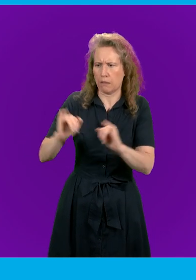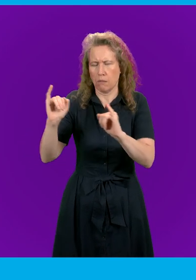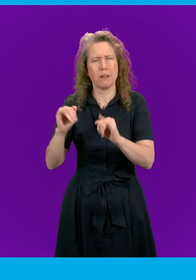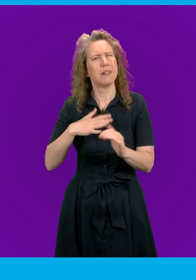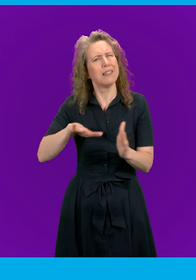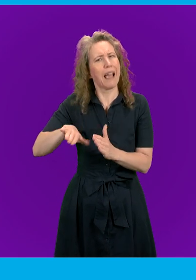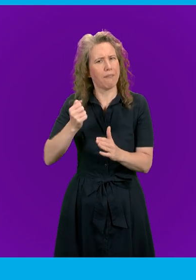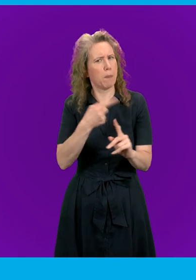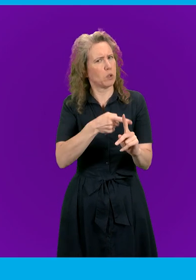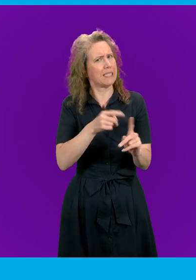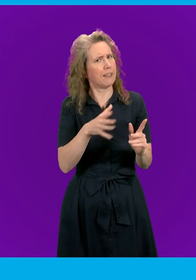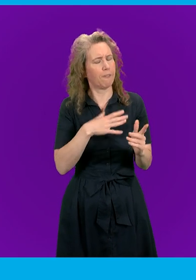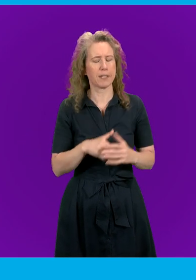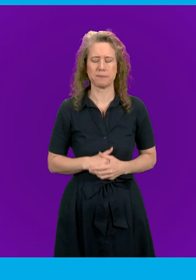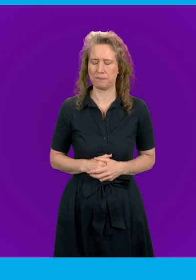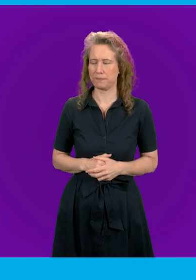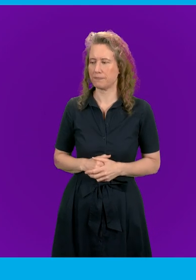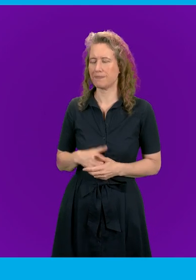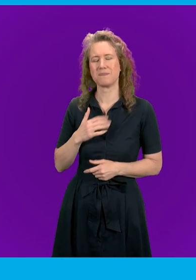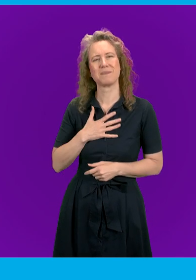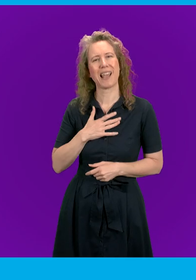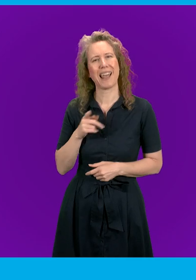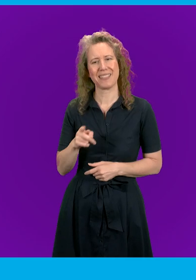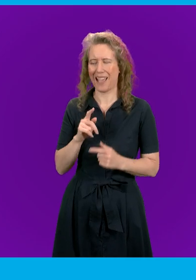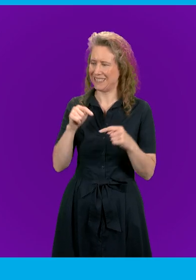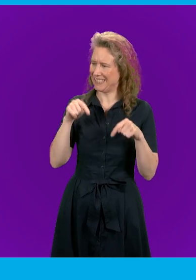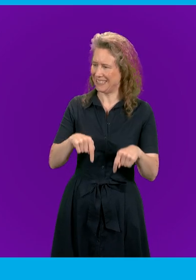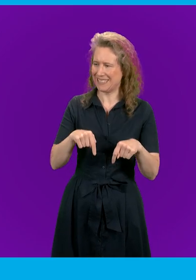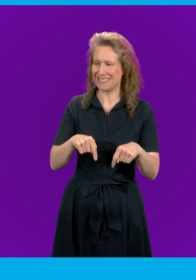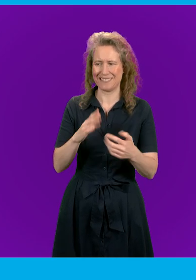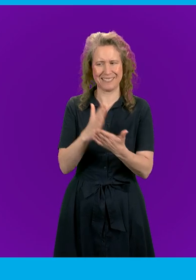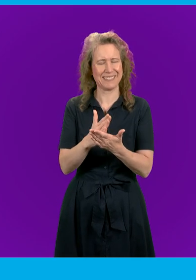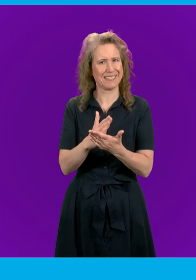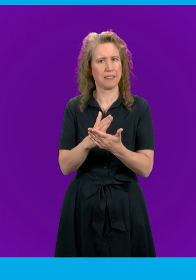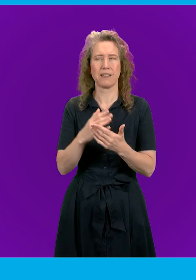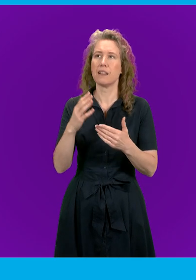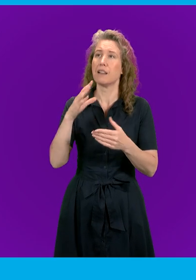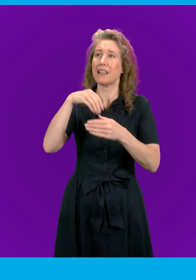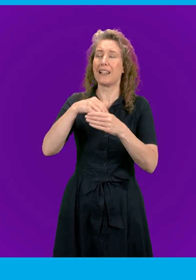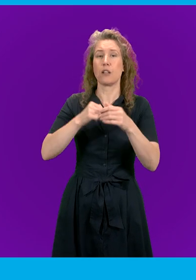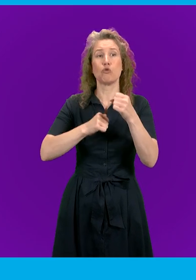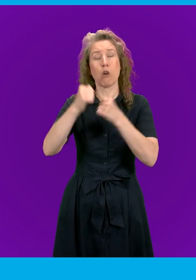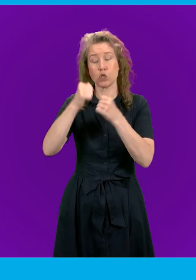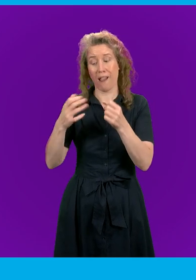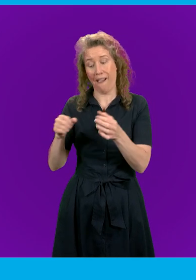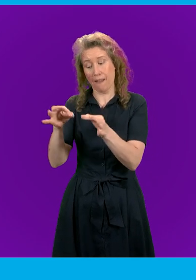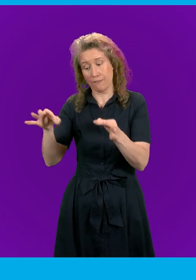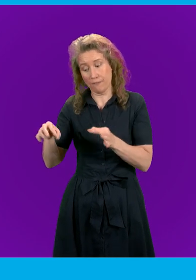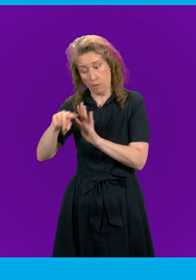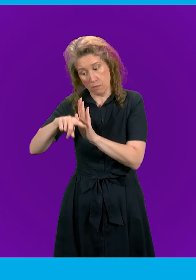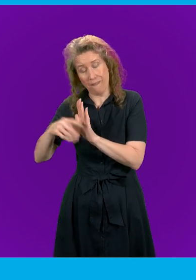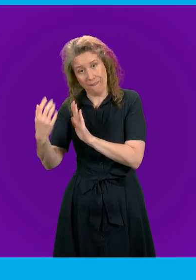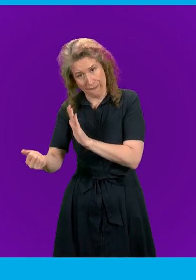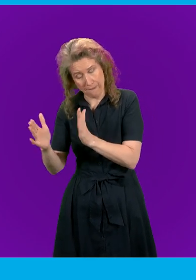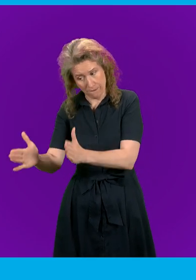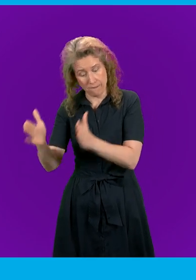Great, yeah. I love that we treat this as something within the structural constraints, I think, mentioned